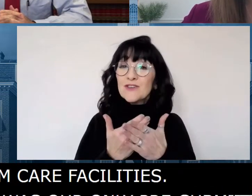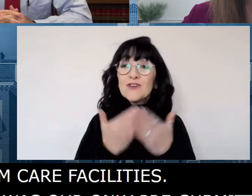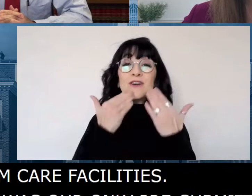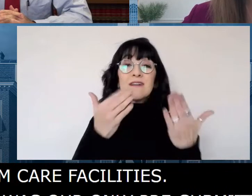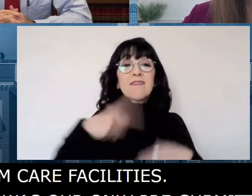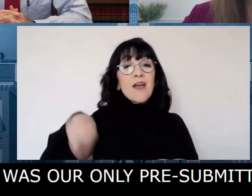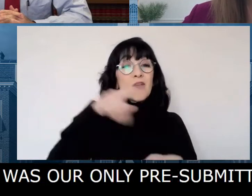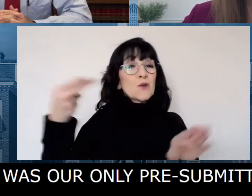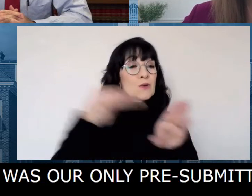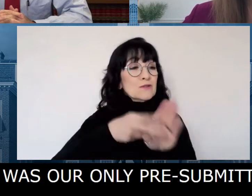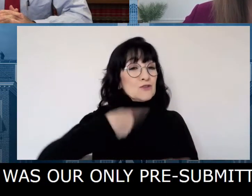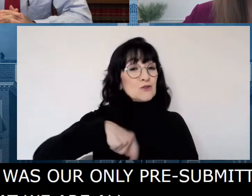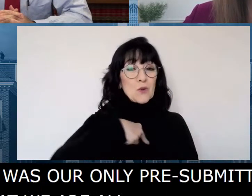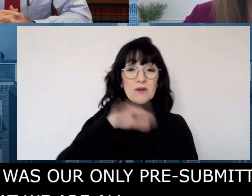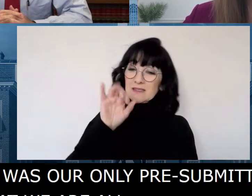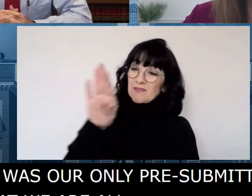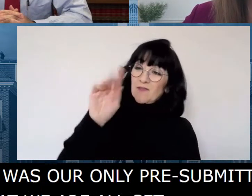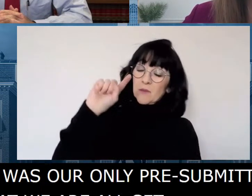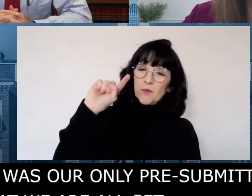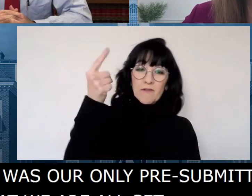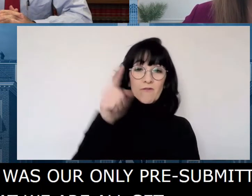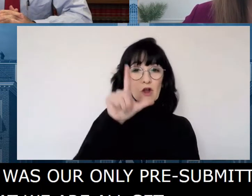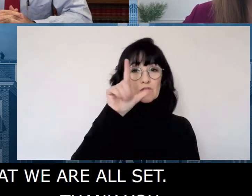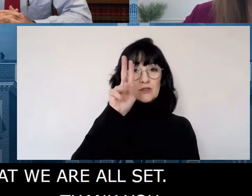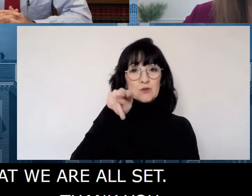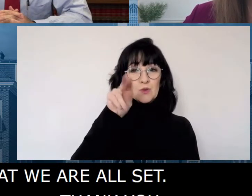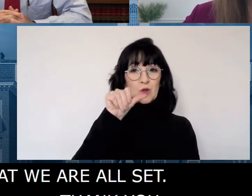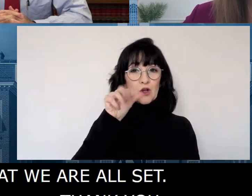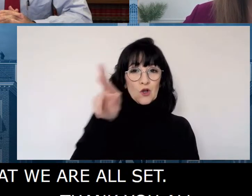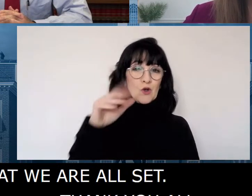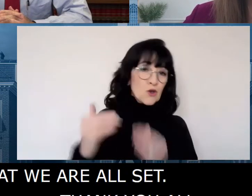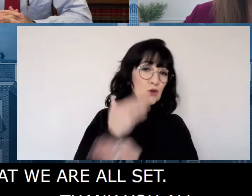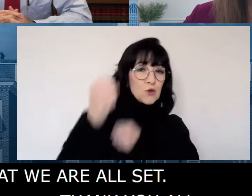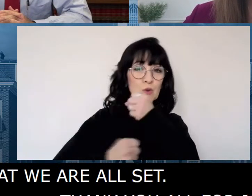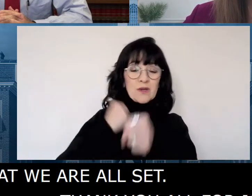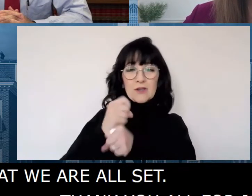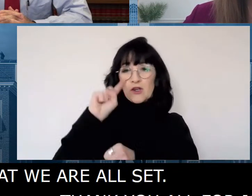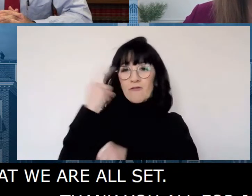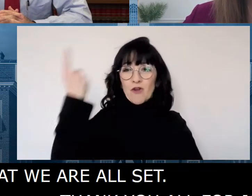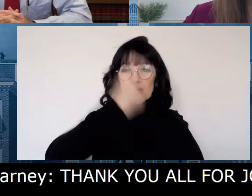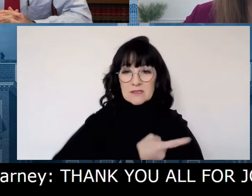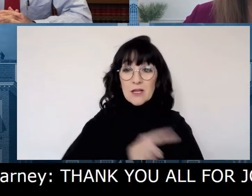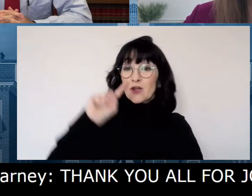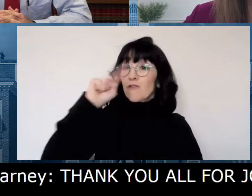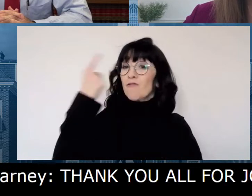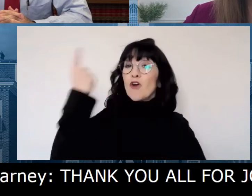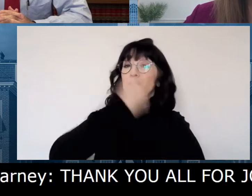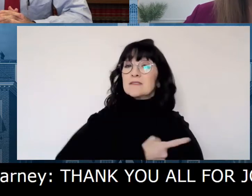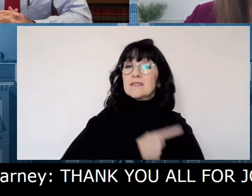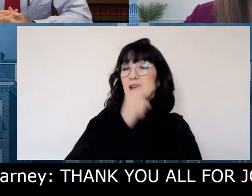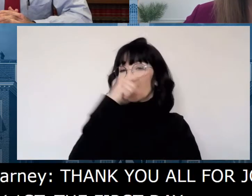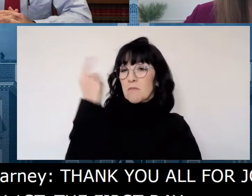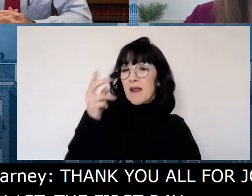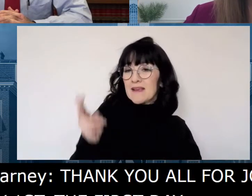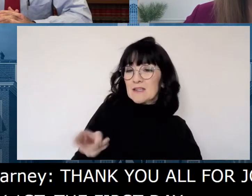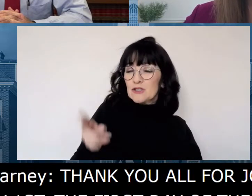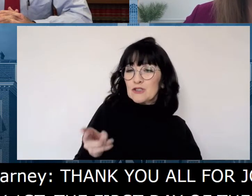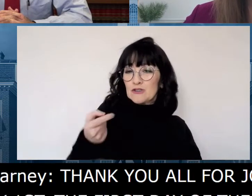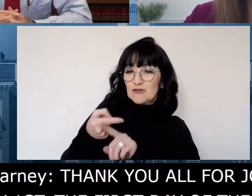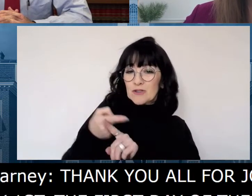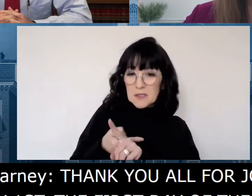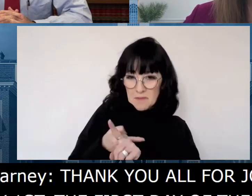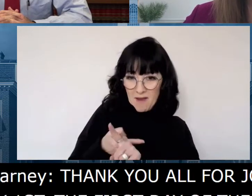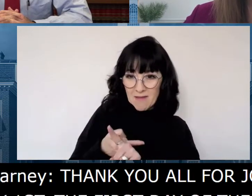February 1st, the first day of the lunar New Year. It's also the first day of Black History Month. We do have a series